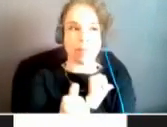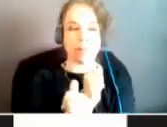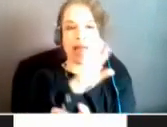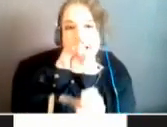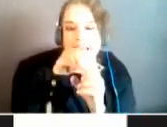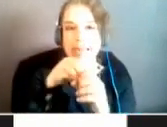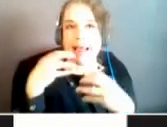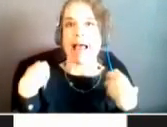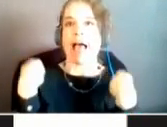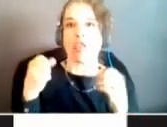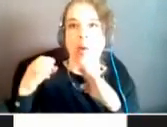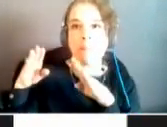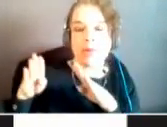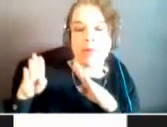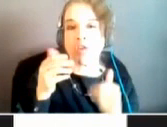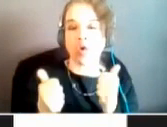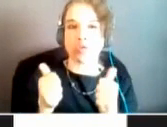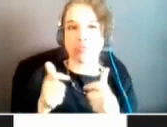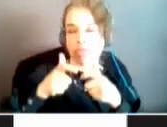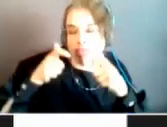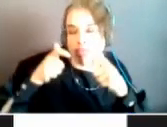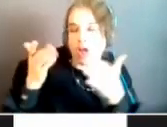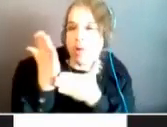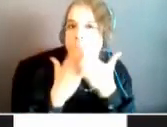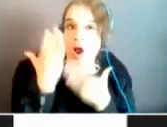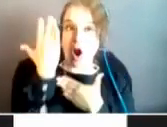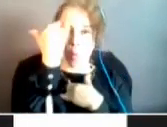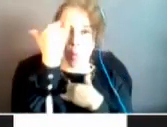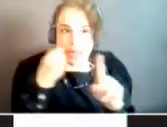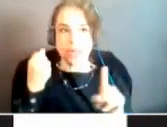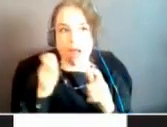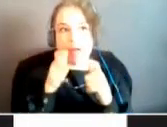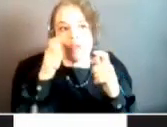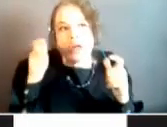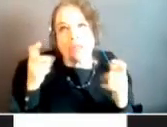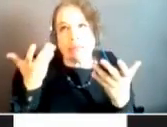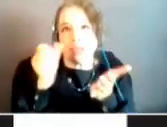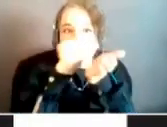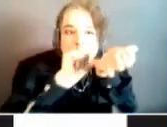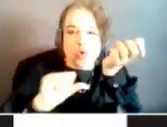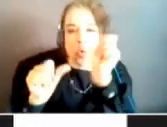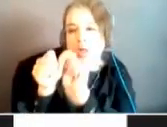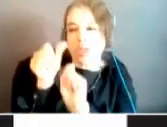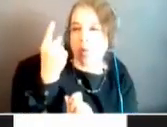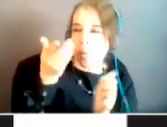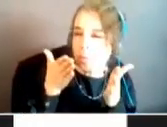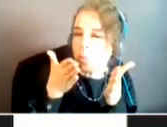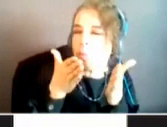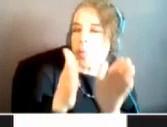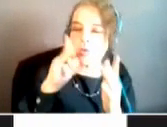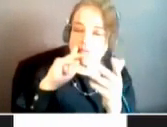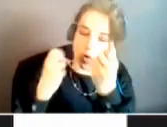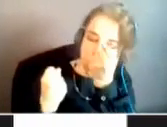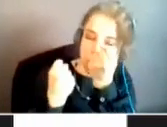in help-seeking behaviors, which may play a large part in why they are impacted so greatly by suicide, and is one way we can support